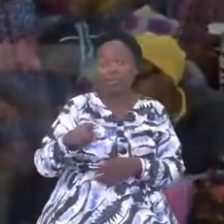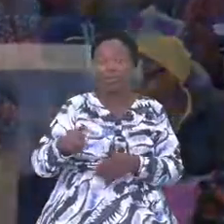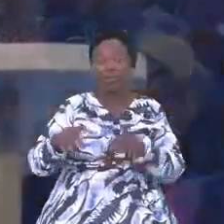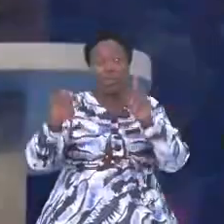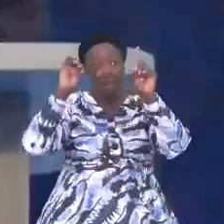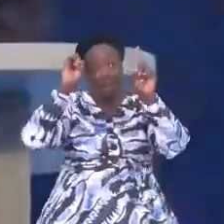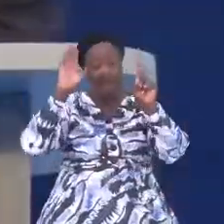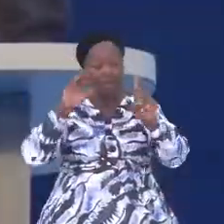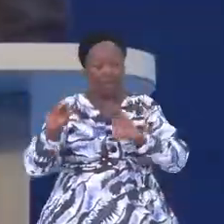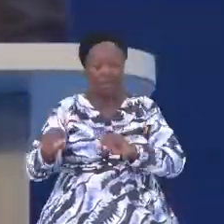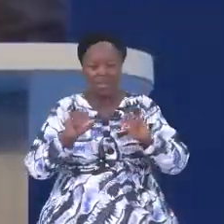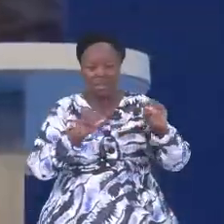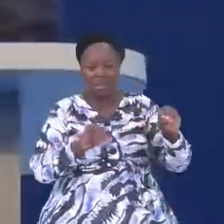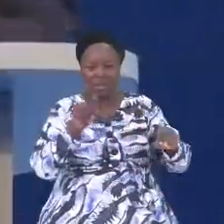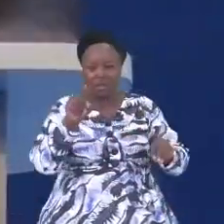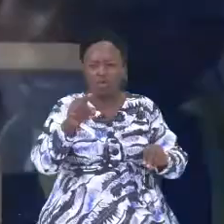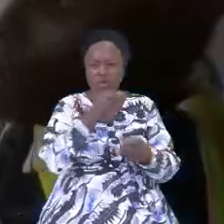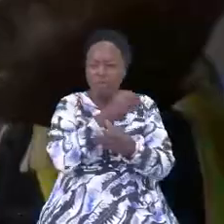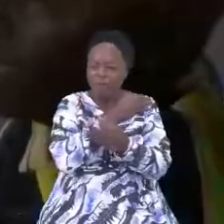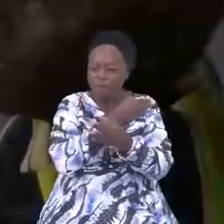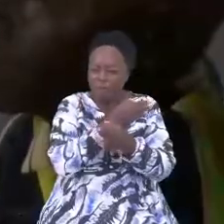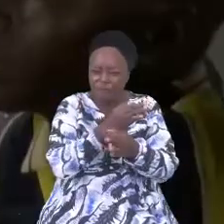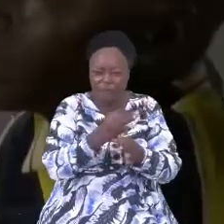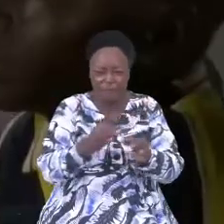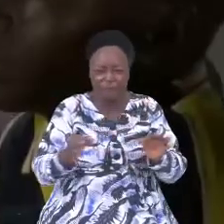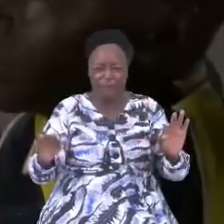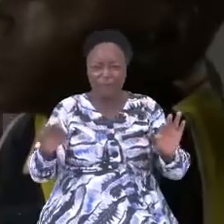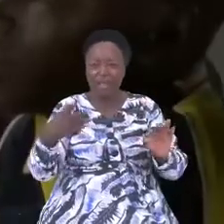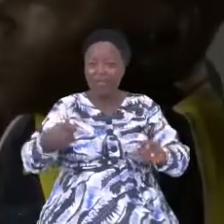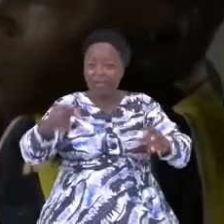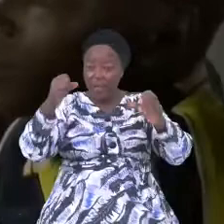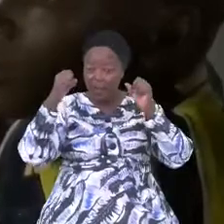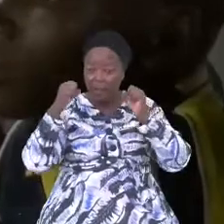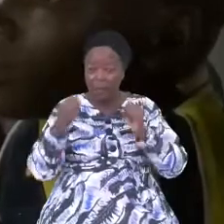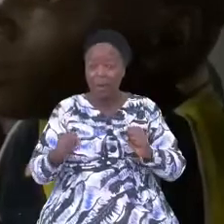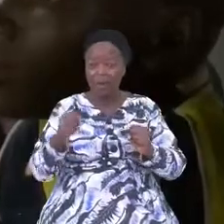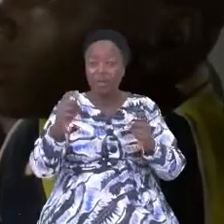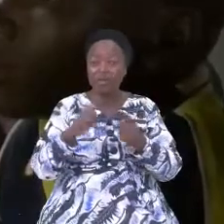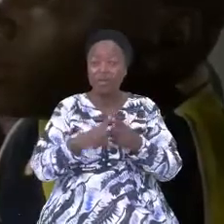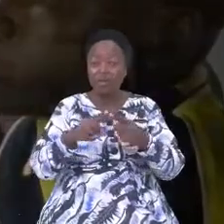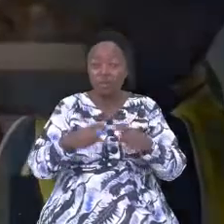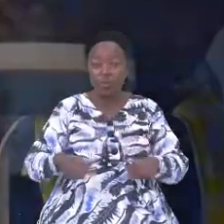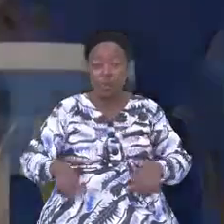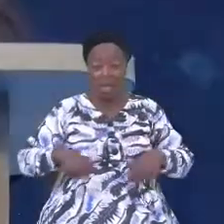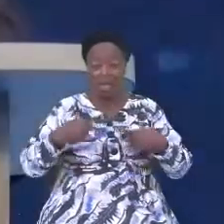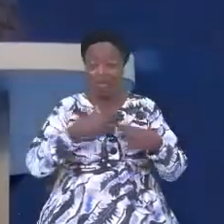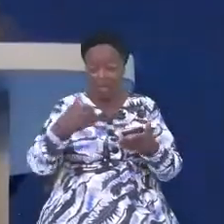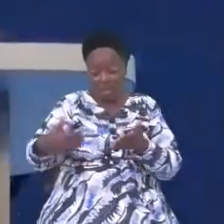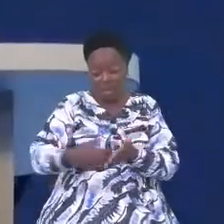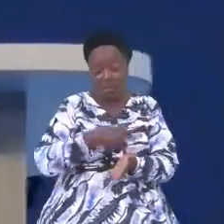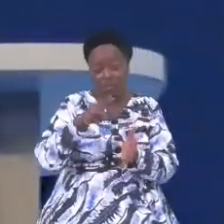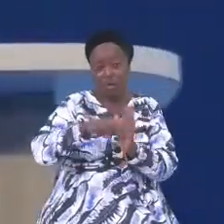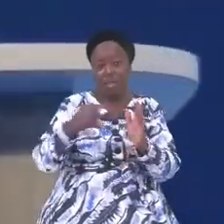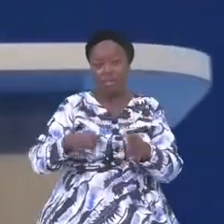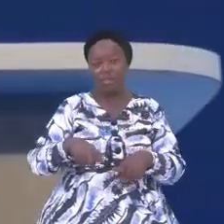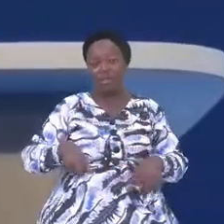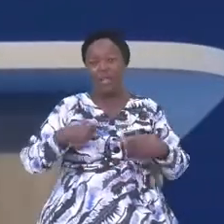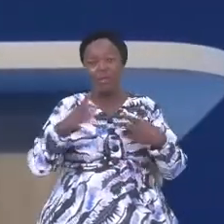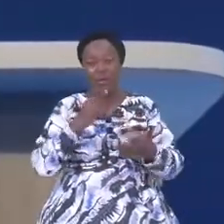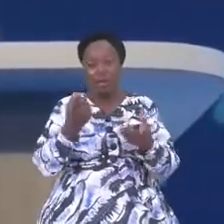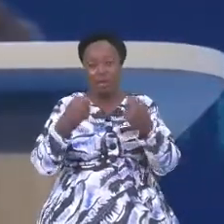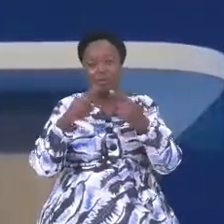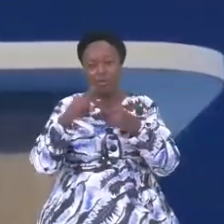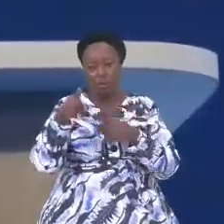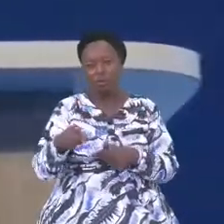set you free. The power to live in newness of life will come to